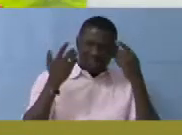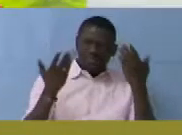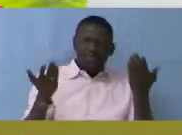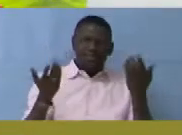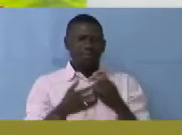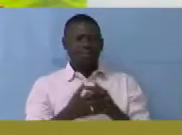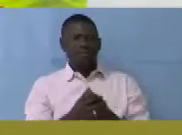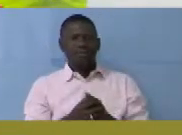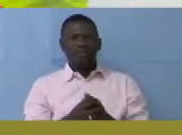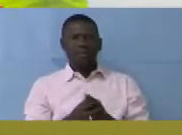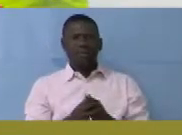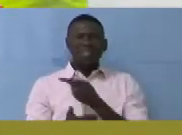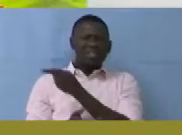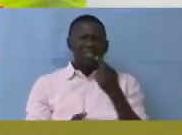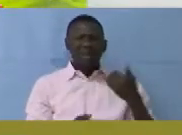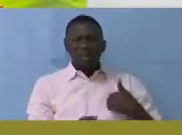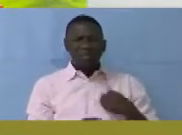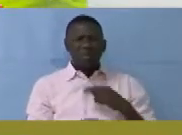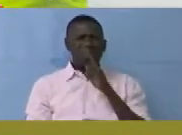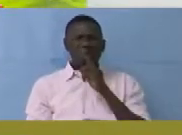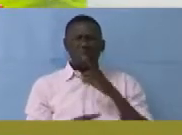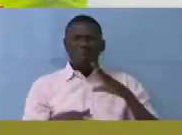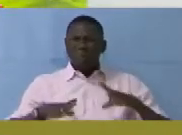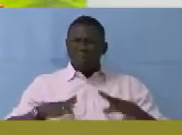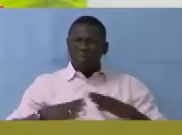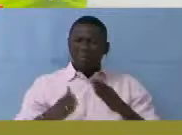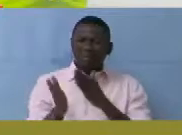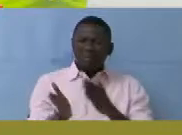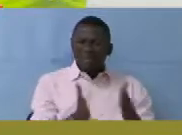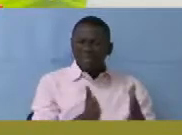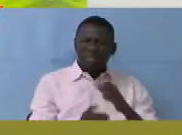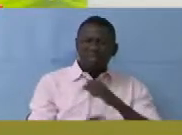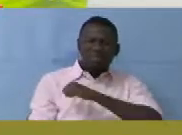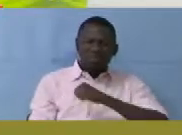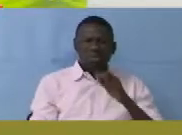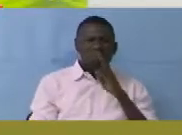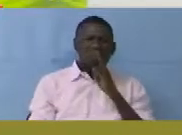mirakan. Who are these people? Jumano Lemility.